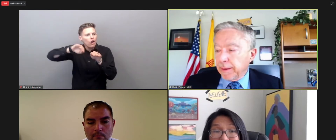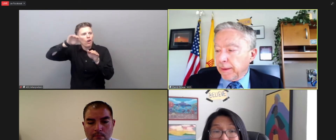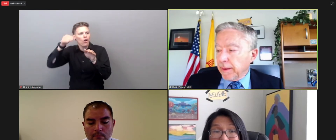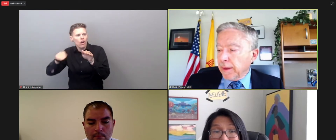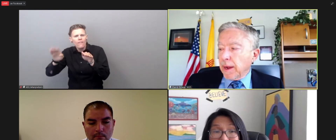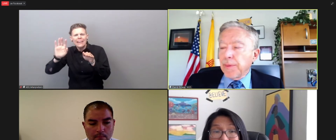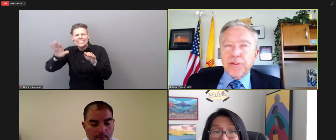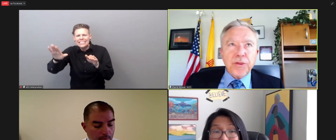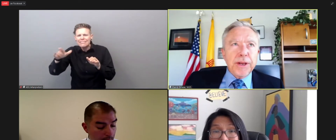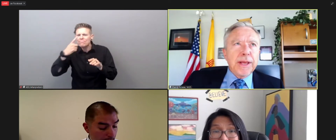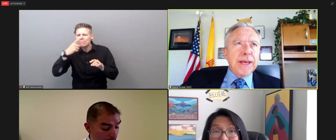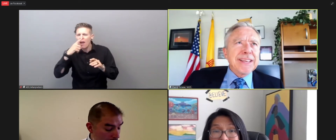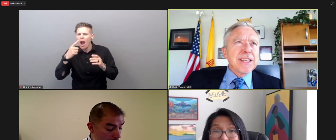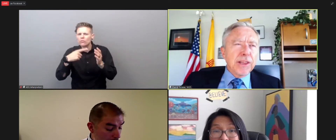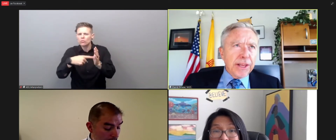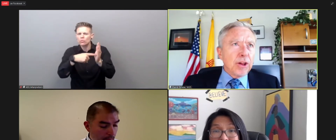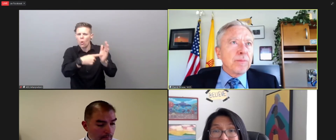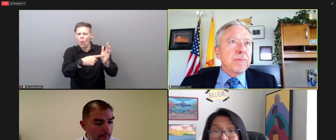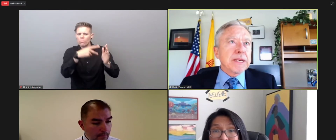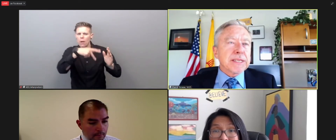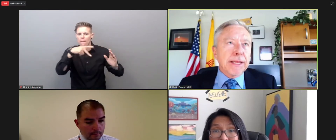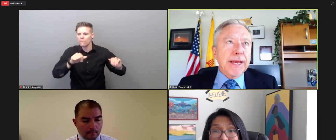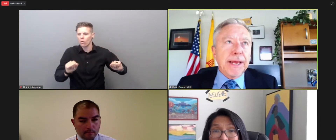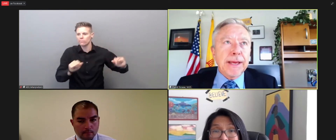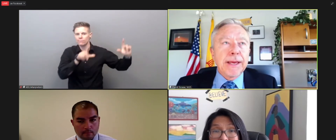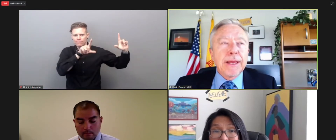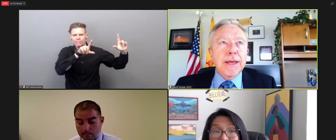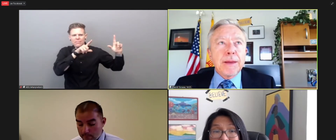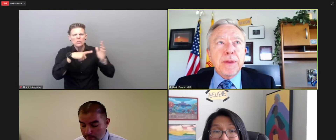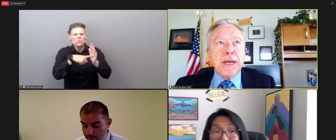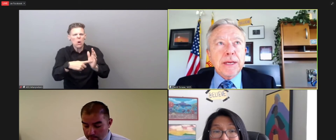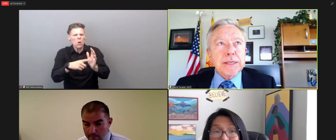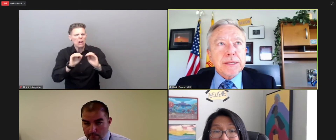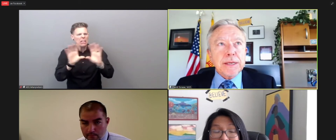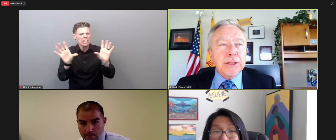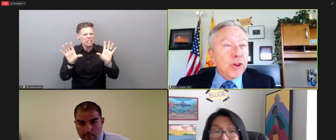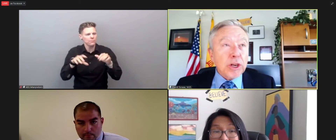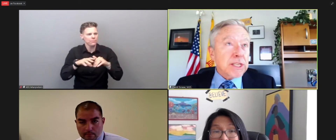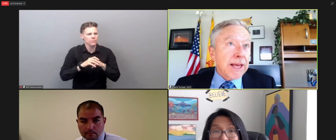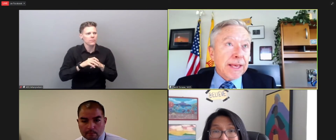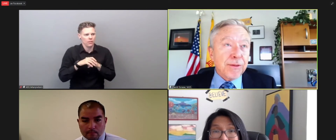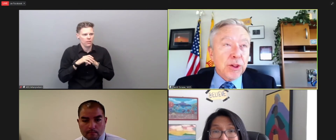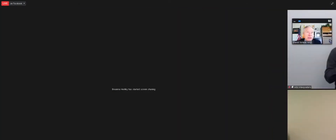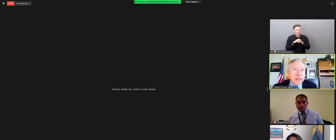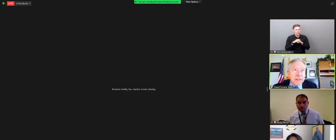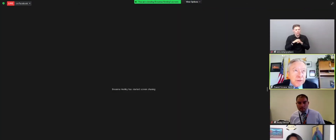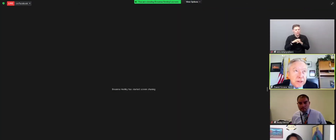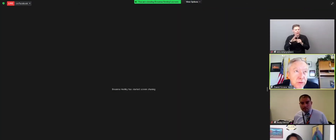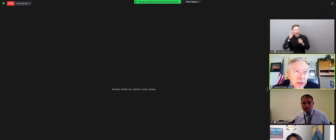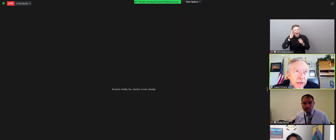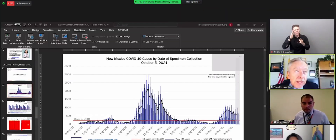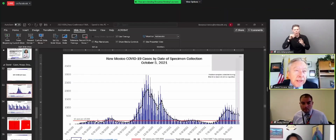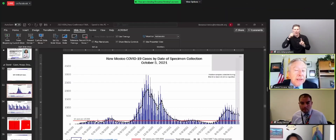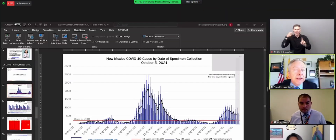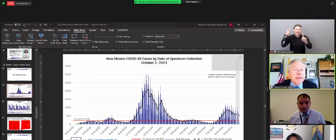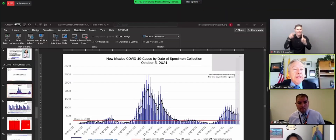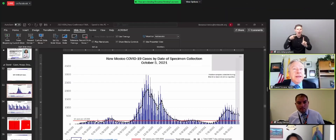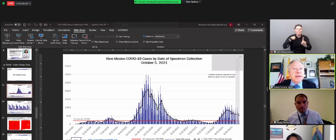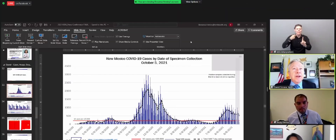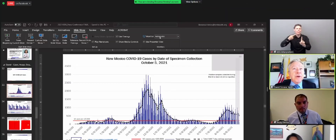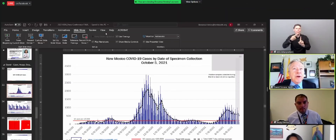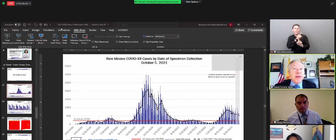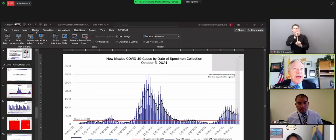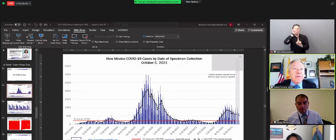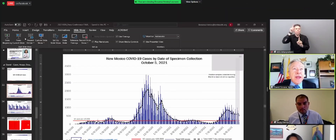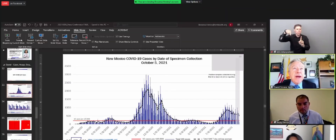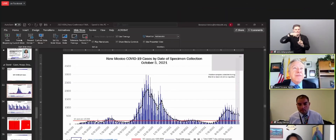slide on the screen, is a little misleading because it looks like if you squint at it,